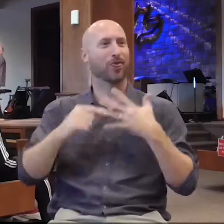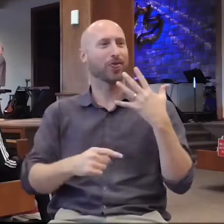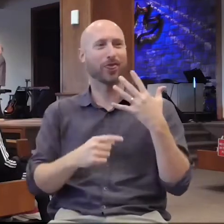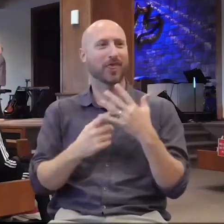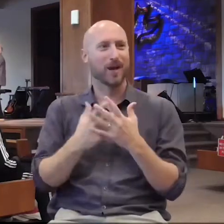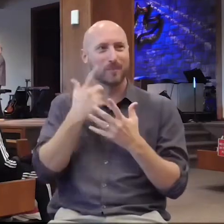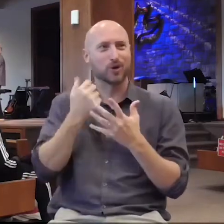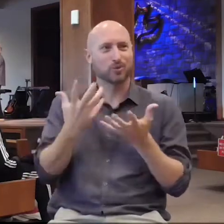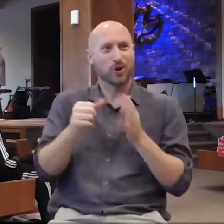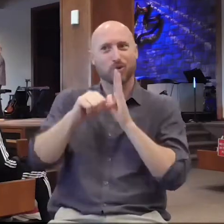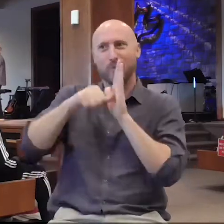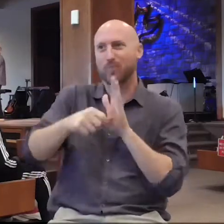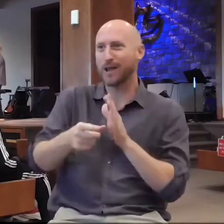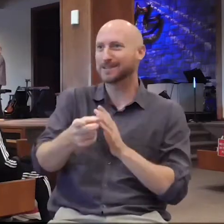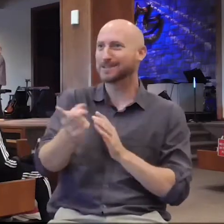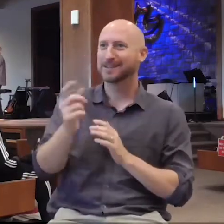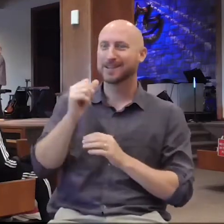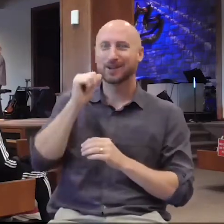in.